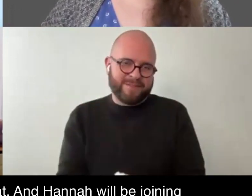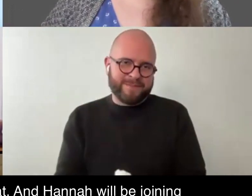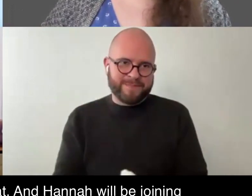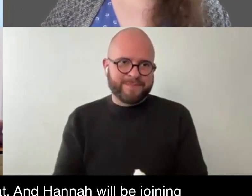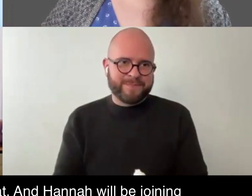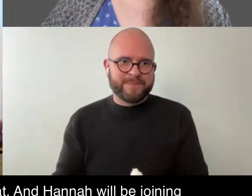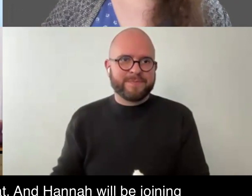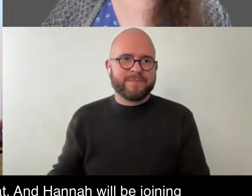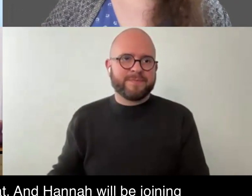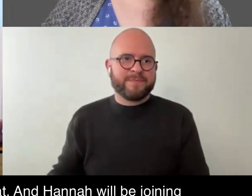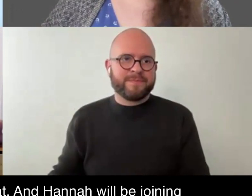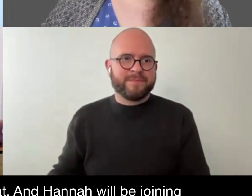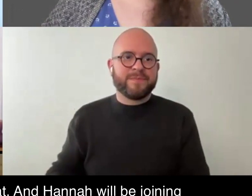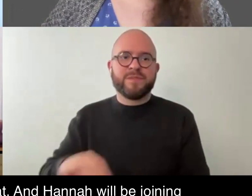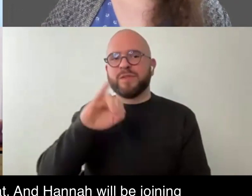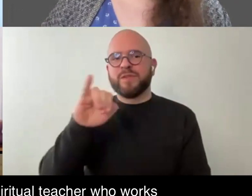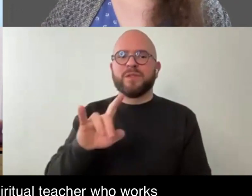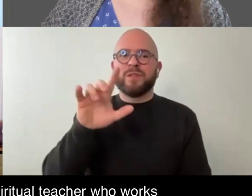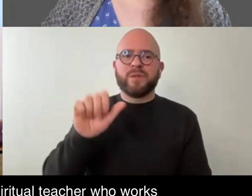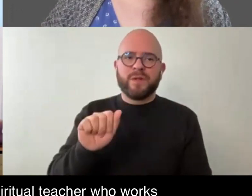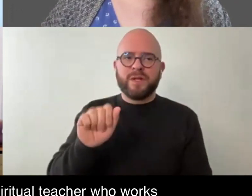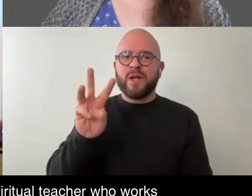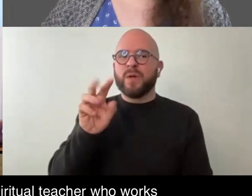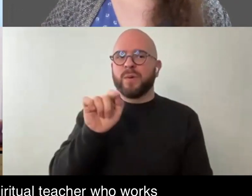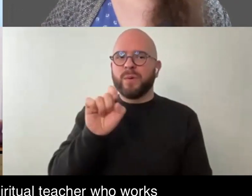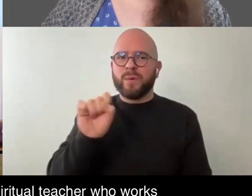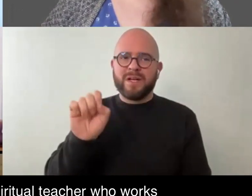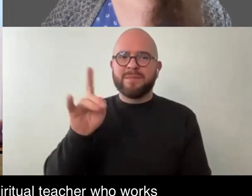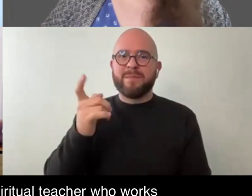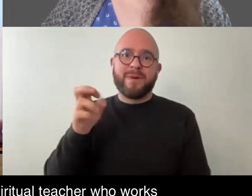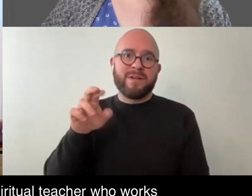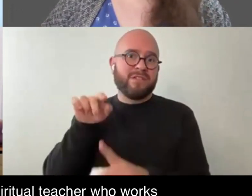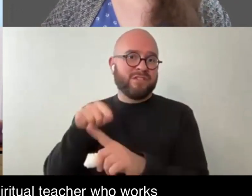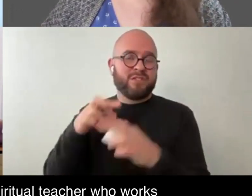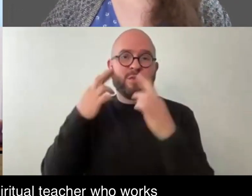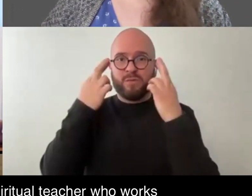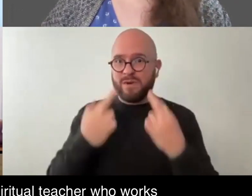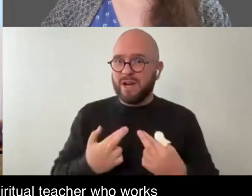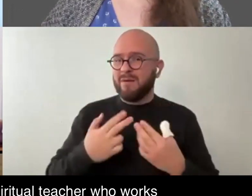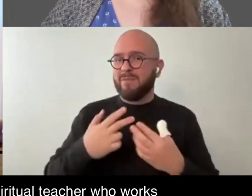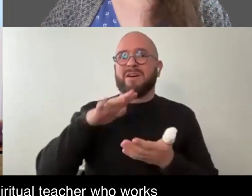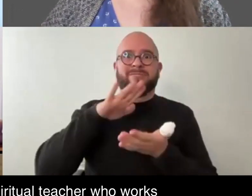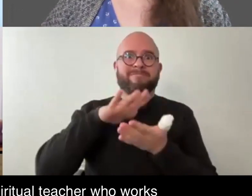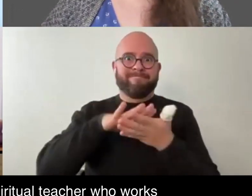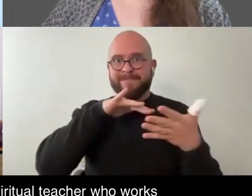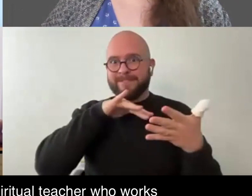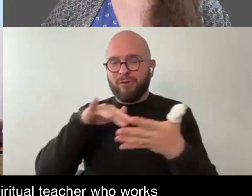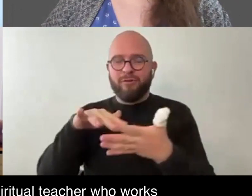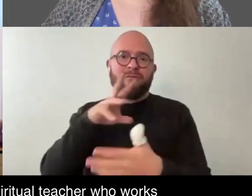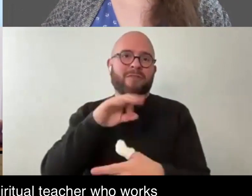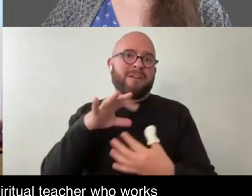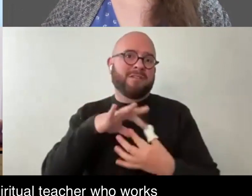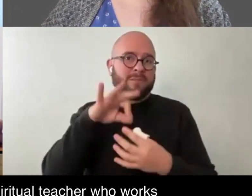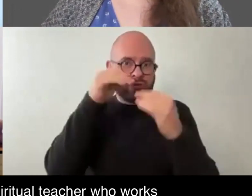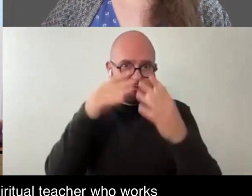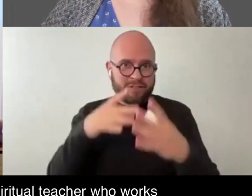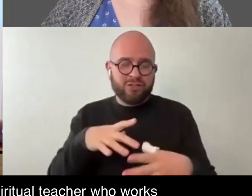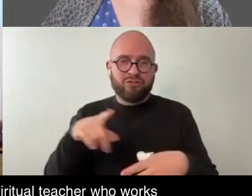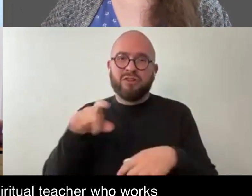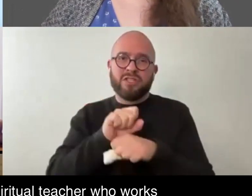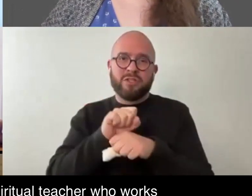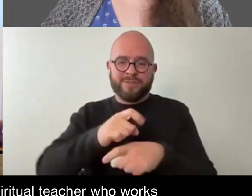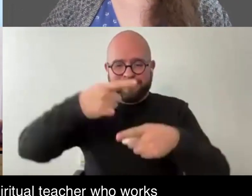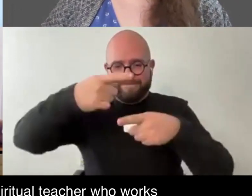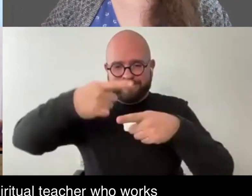Julia Watts Belser is a rabbi, scholar, and spiritual teacher who works at the intersections of